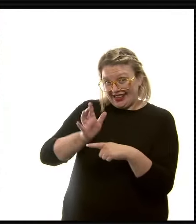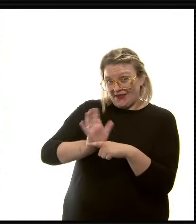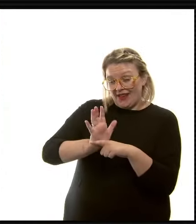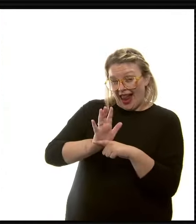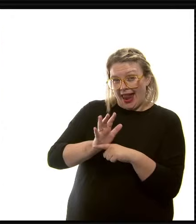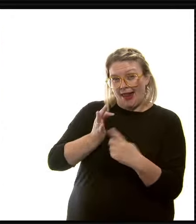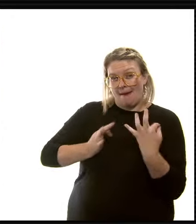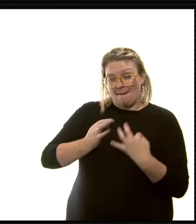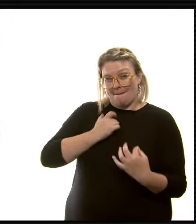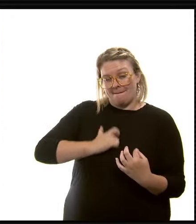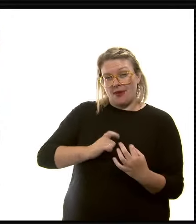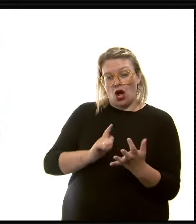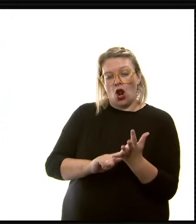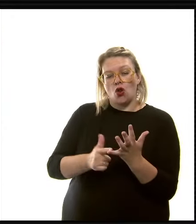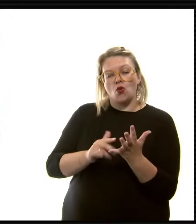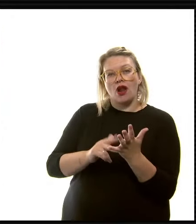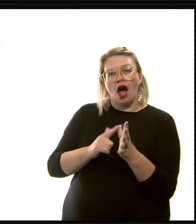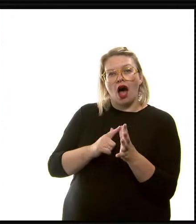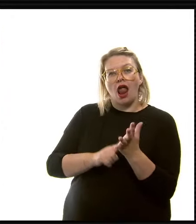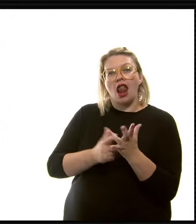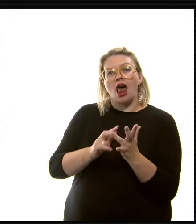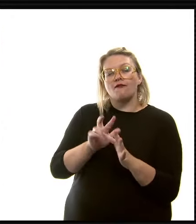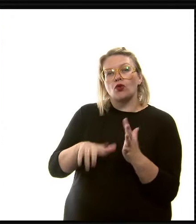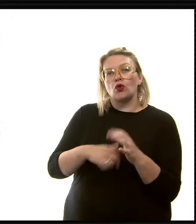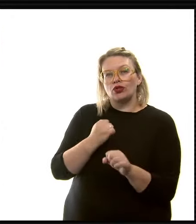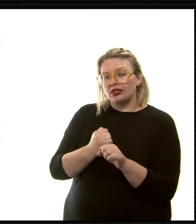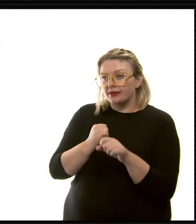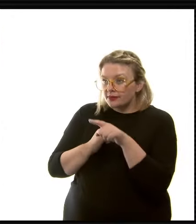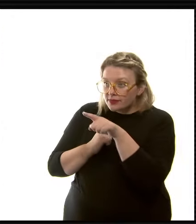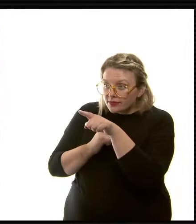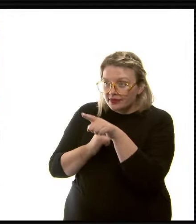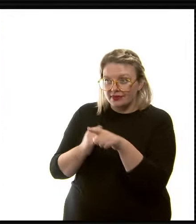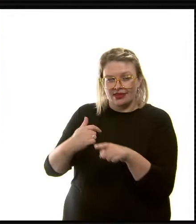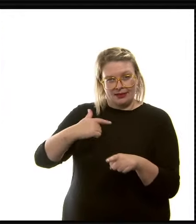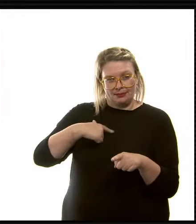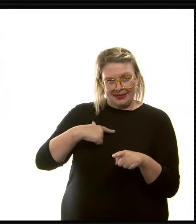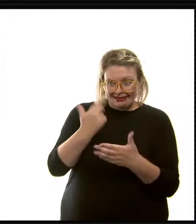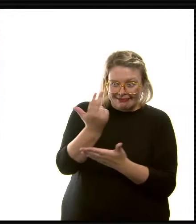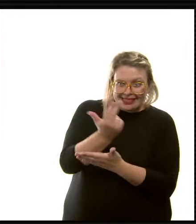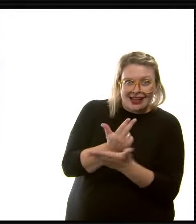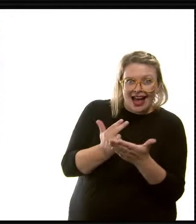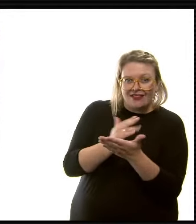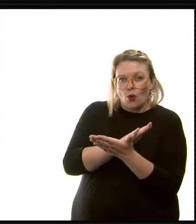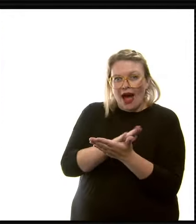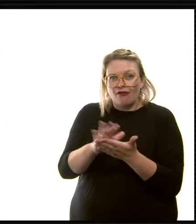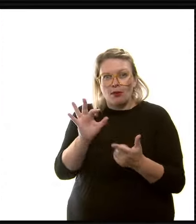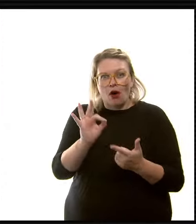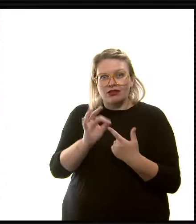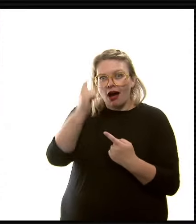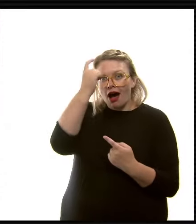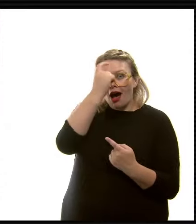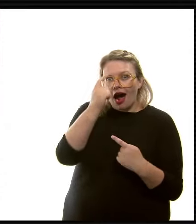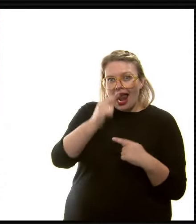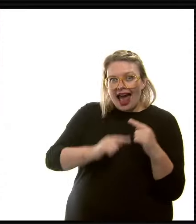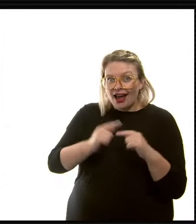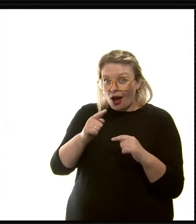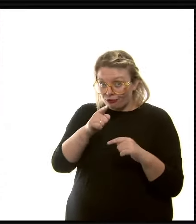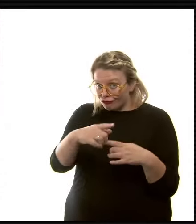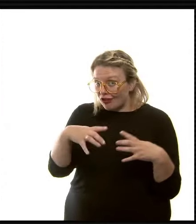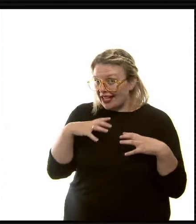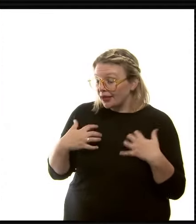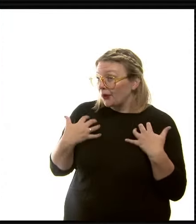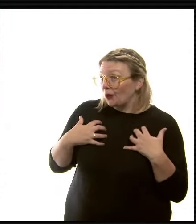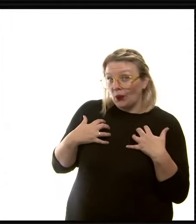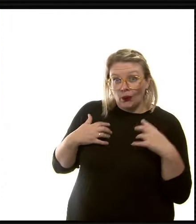Potter films. And I'm Marcos Bessa, one of the product designers of the LEGO Harry Potter design team. And we hope you're ready for a magical adventure because we're